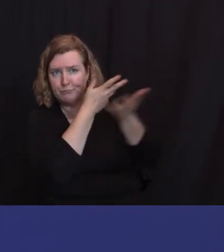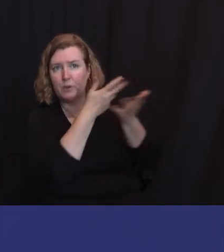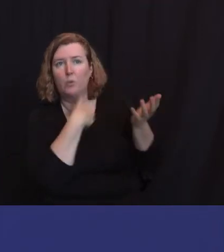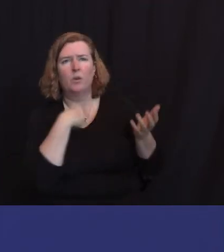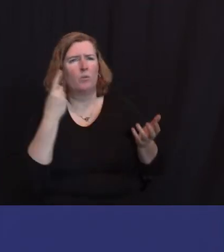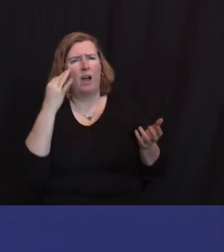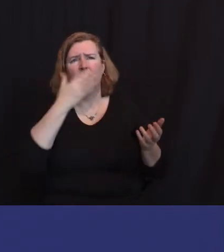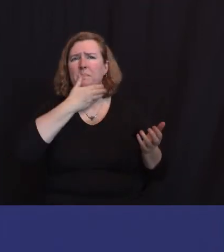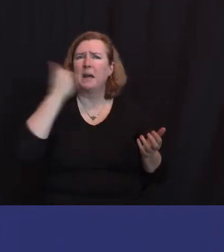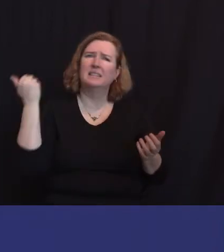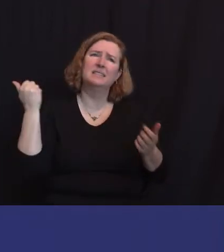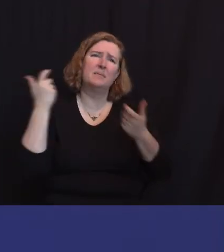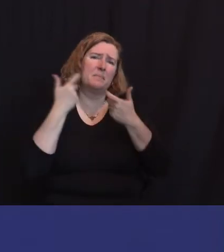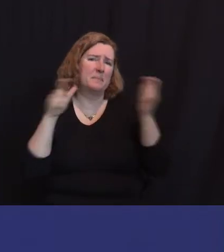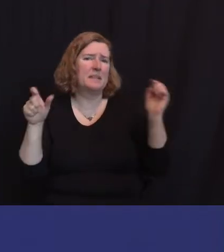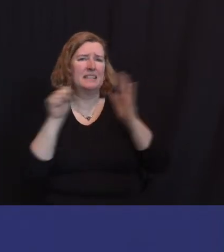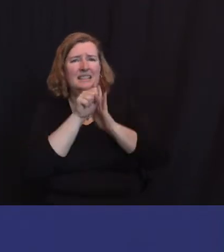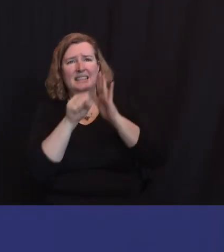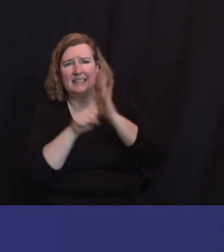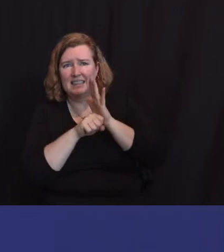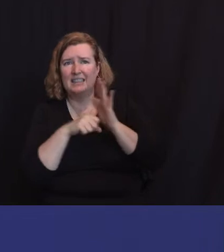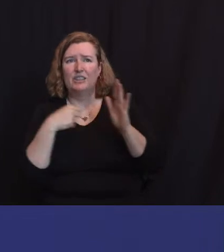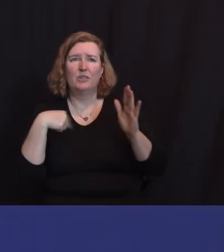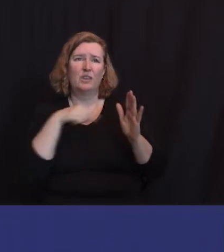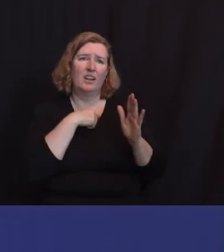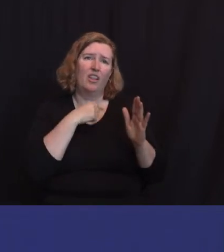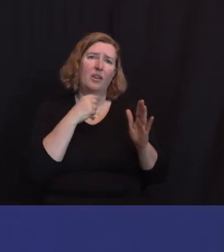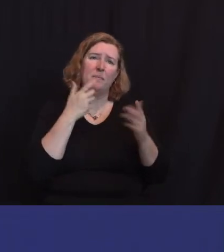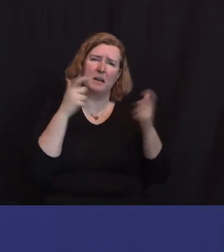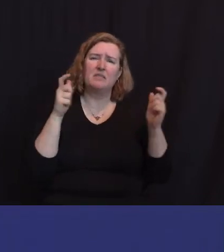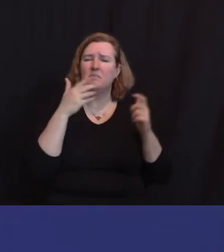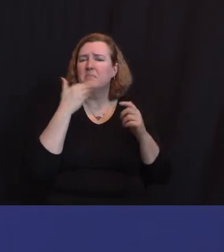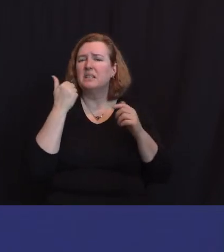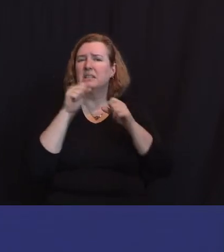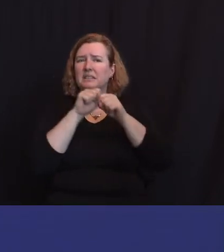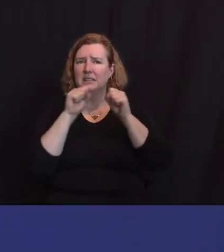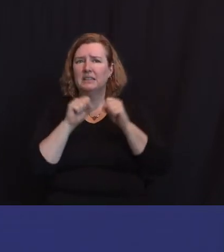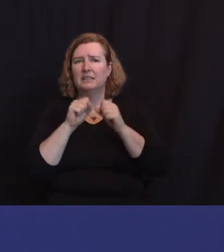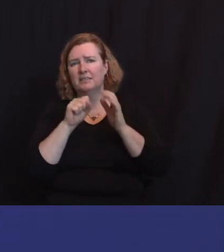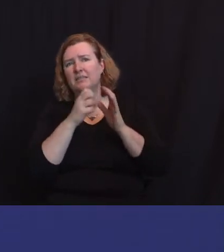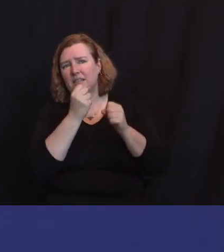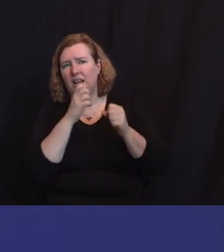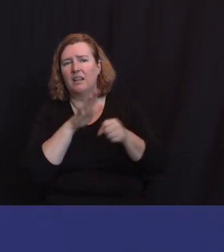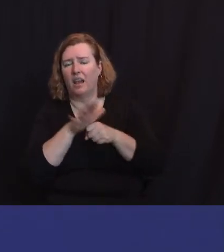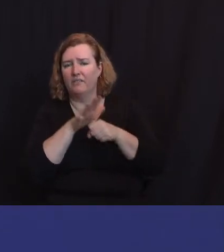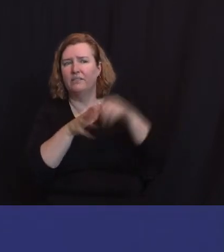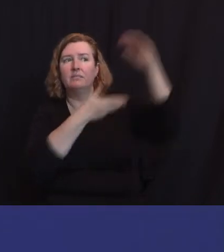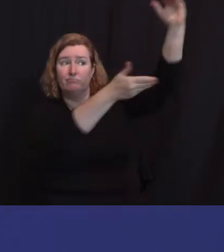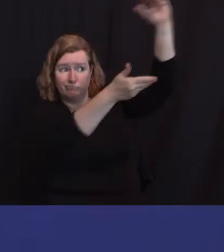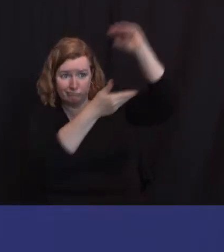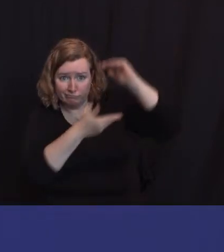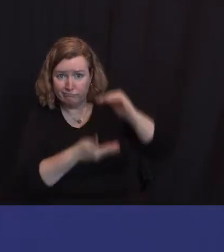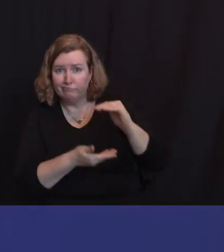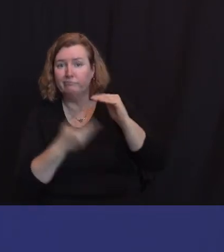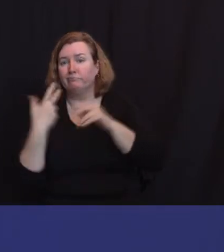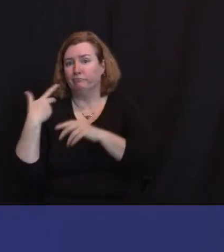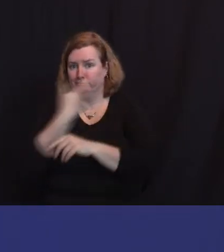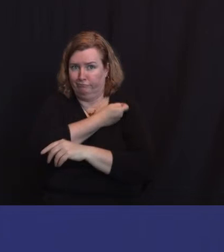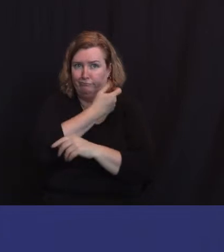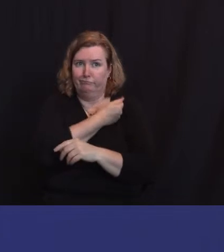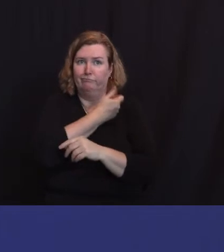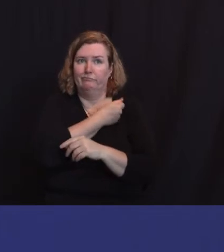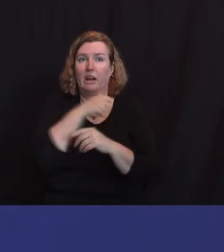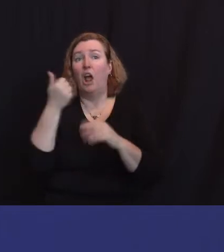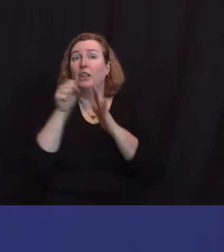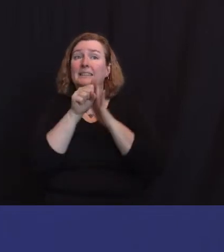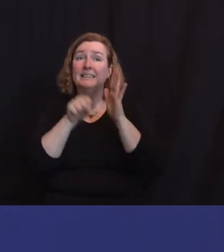state. In fact, not probably, we are the best big state in getting supplies into people's arms. If you look at the states that are ahead of us, all of